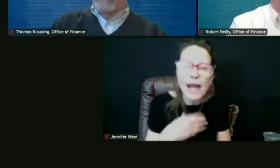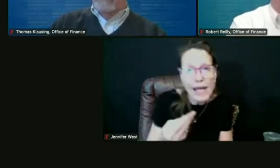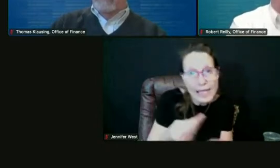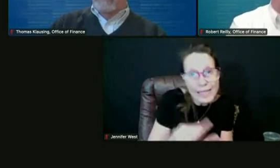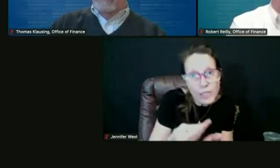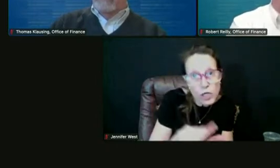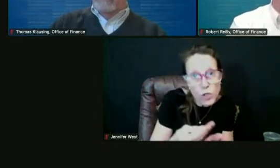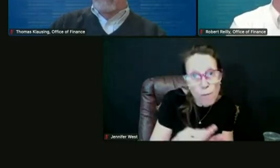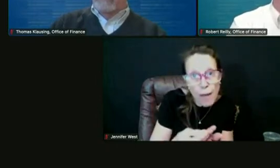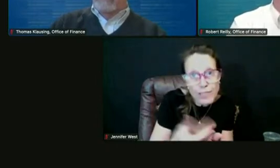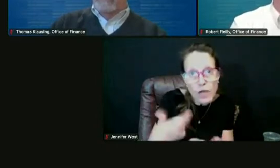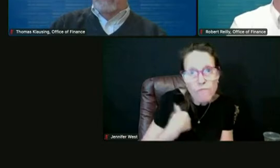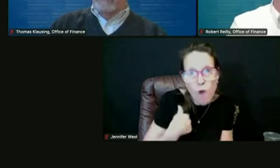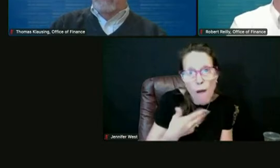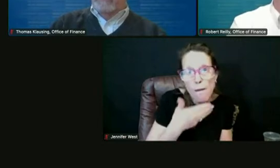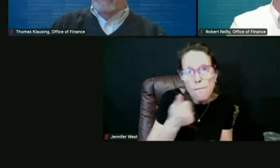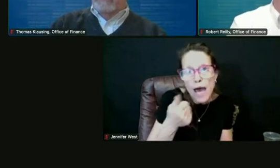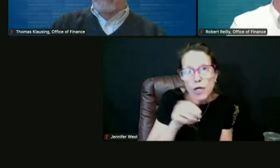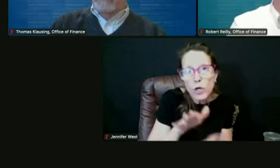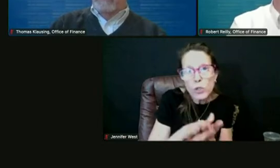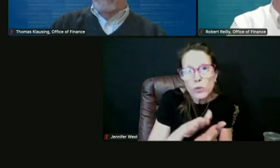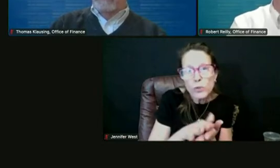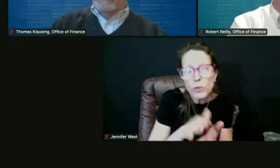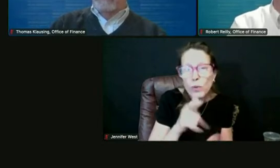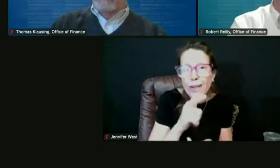school lunches? Thank you.